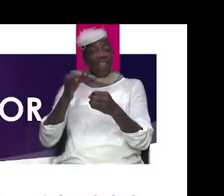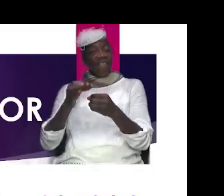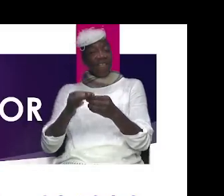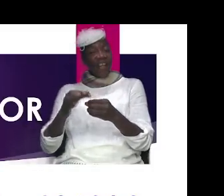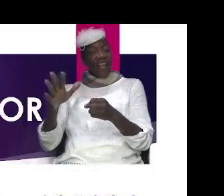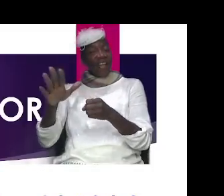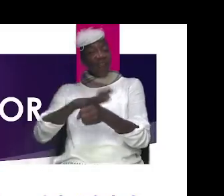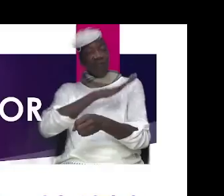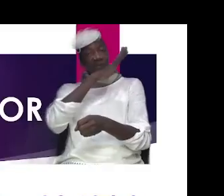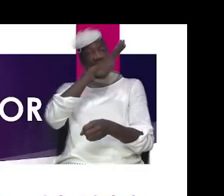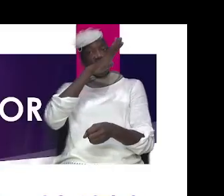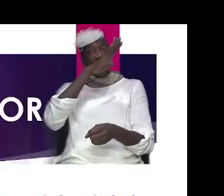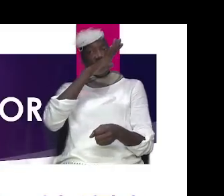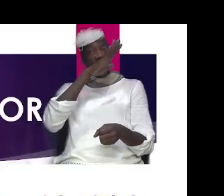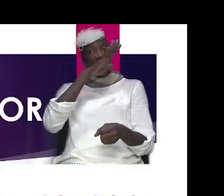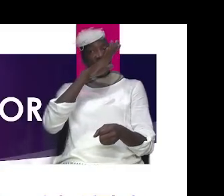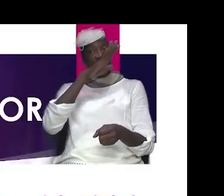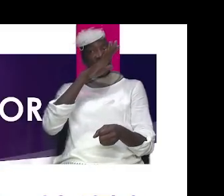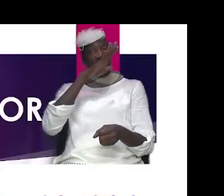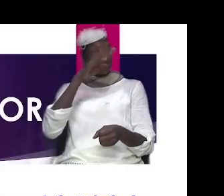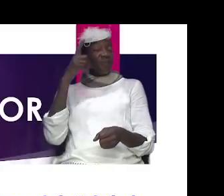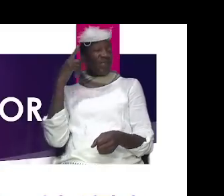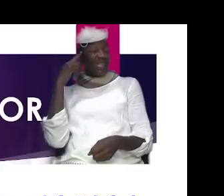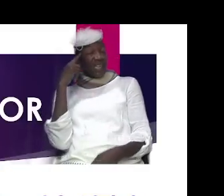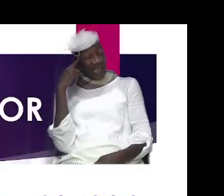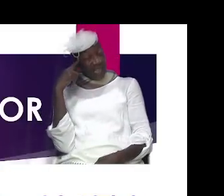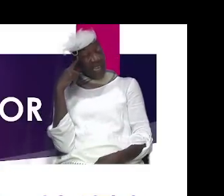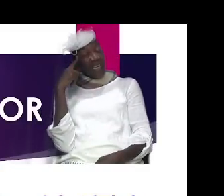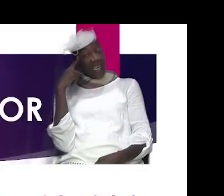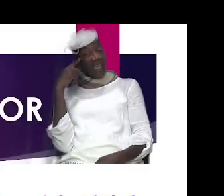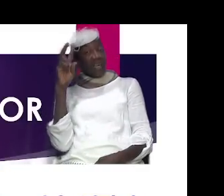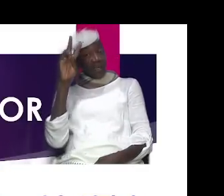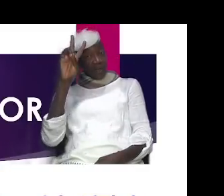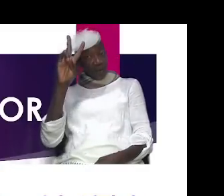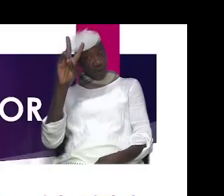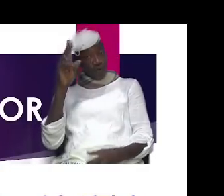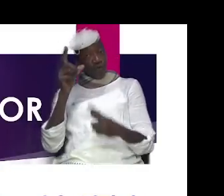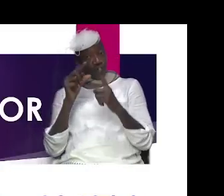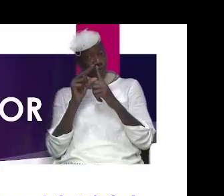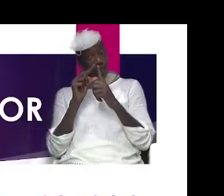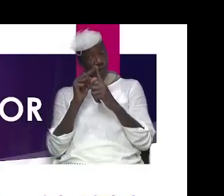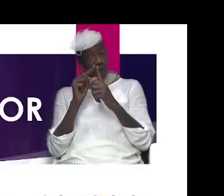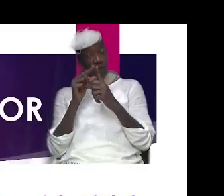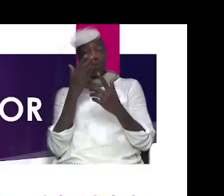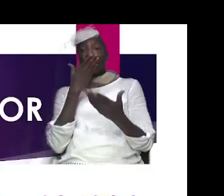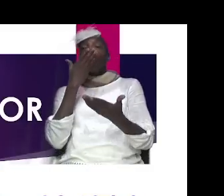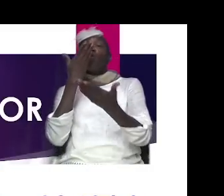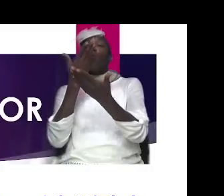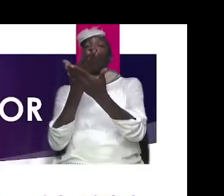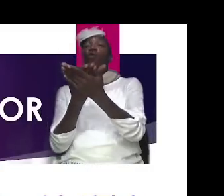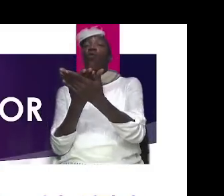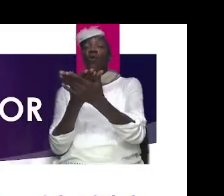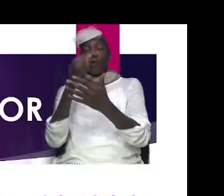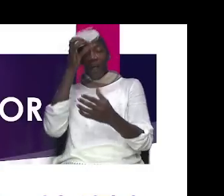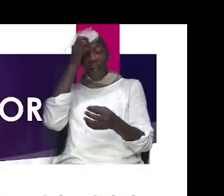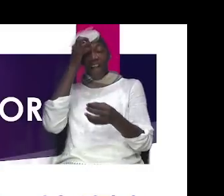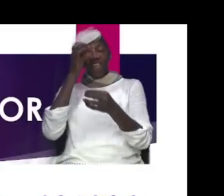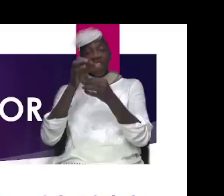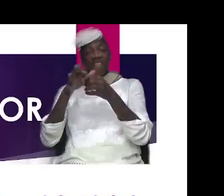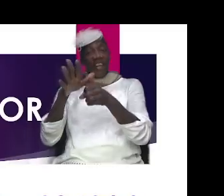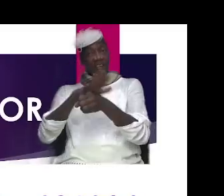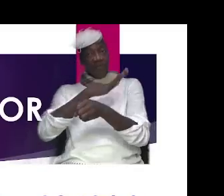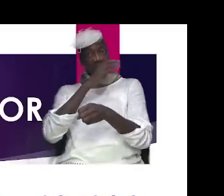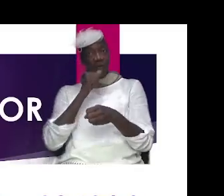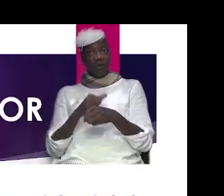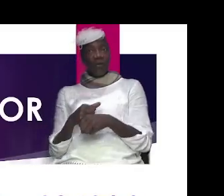Take that term into consideration. Take those two words into consideration. Good, faithful. Well done,